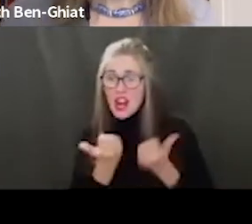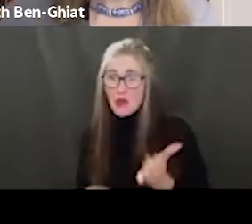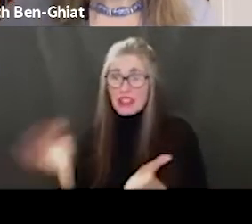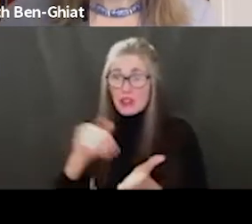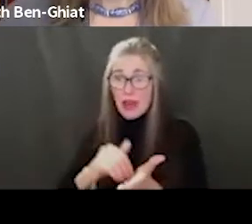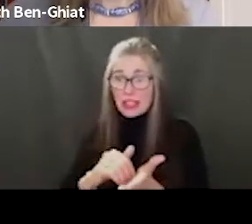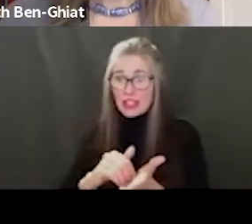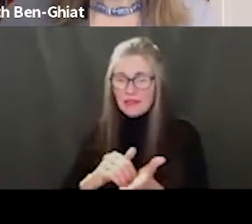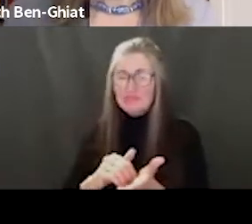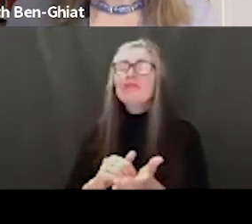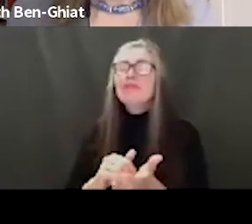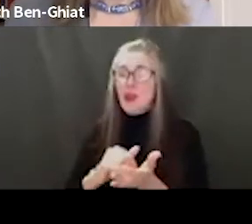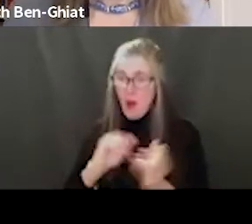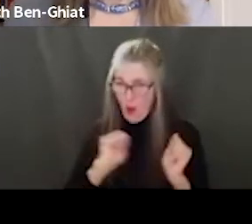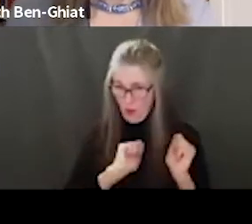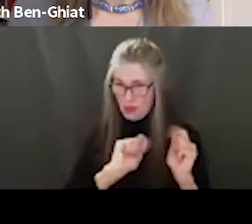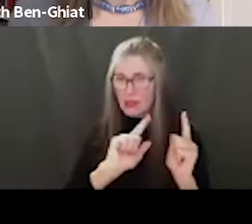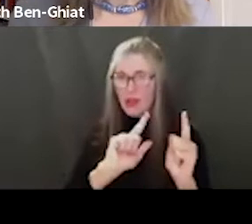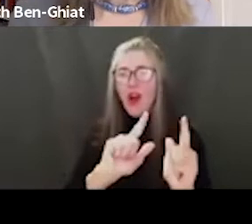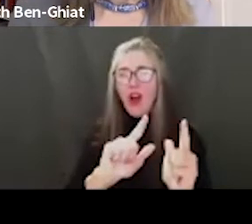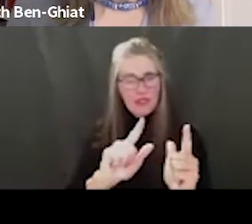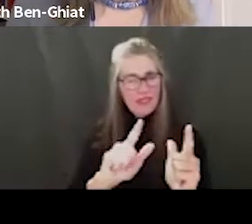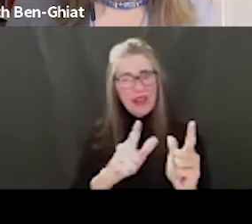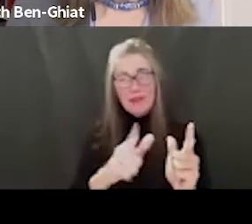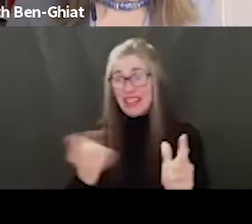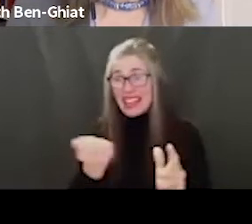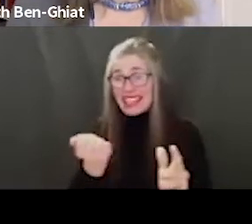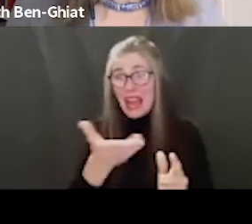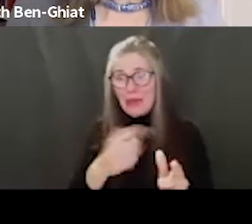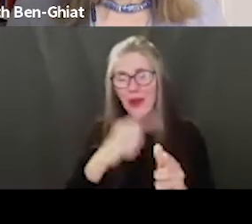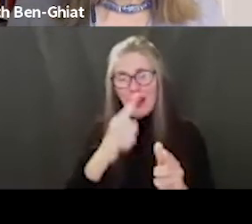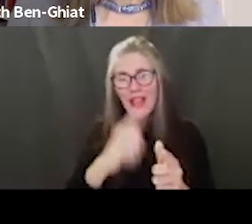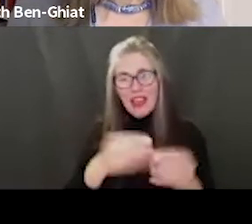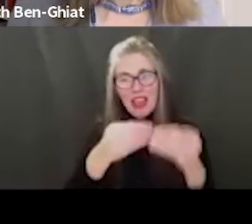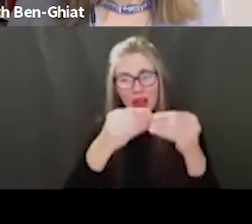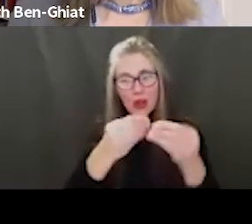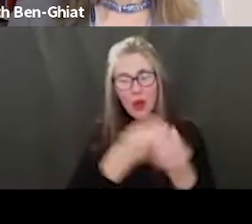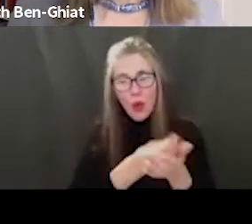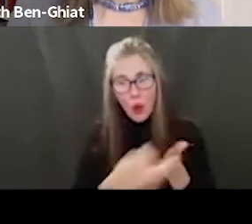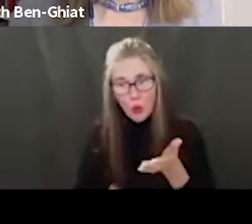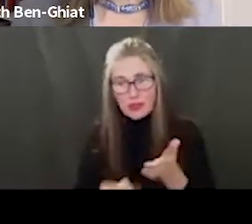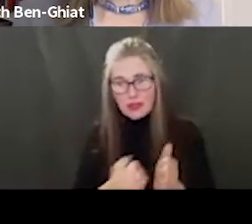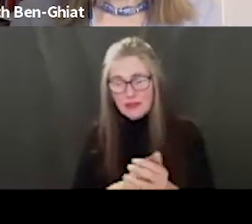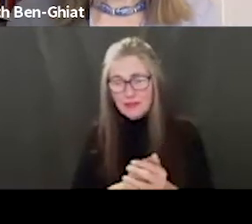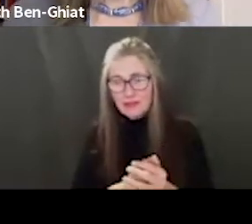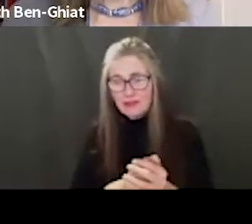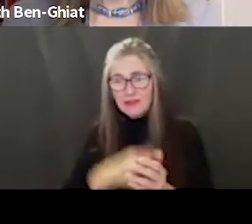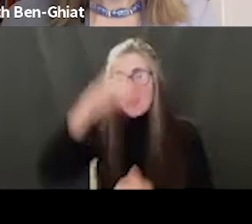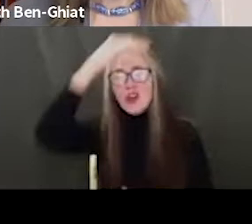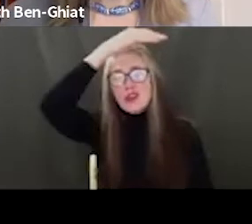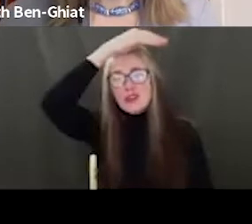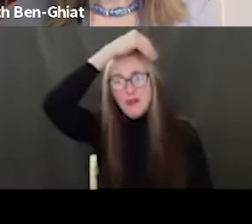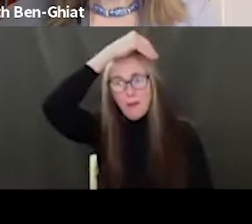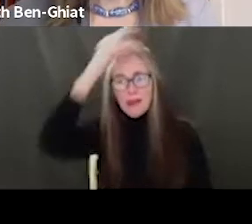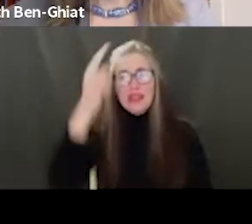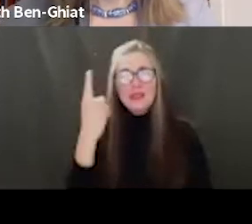all autocrats lose the wager. And Trump was one of these. So I want to put what happened